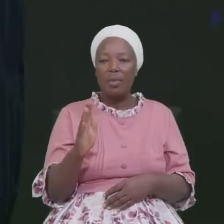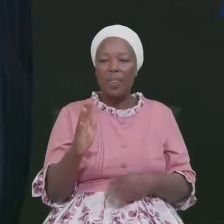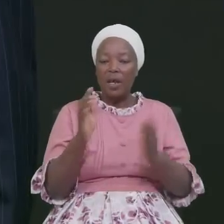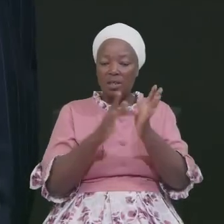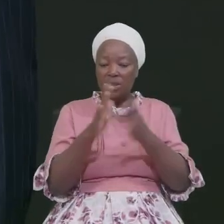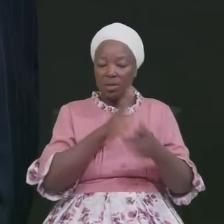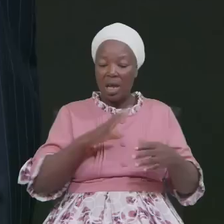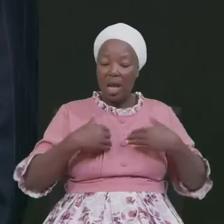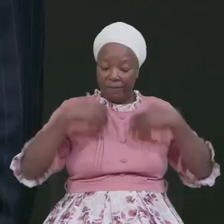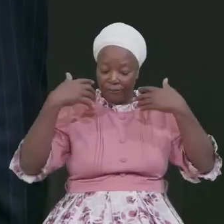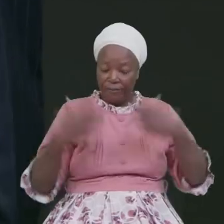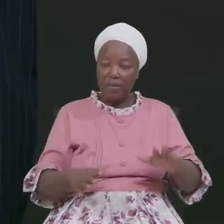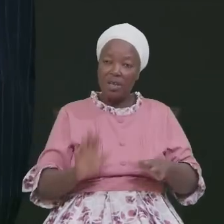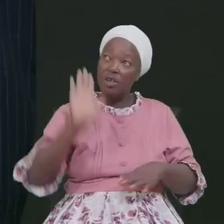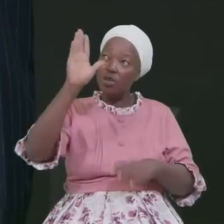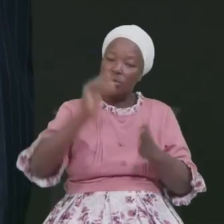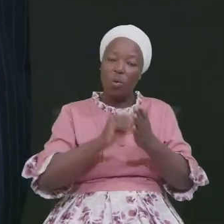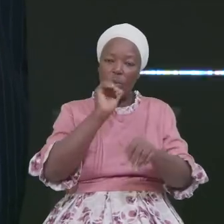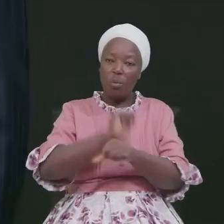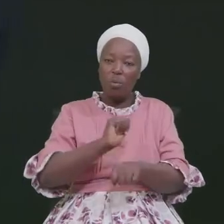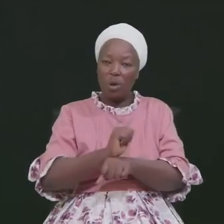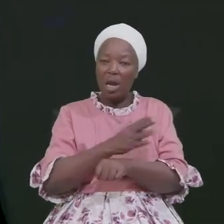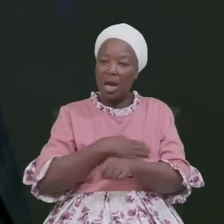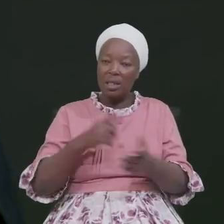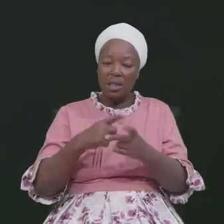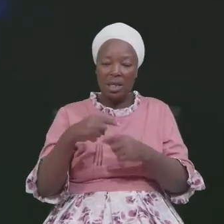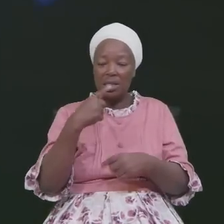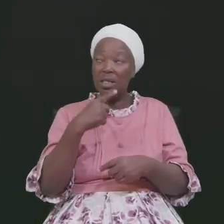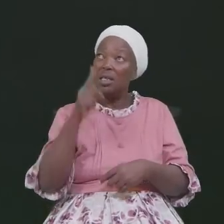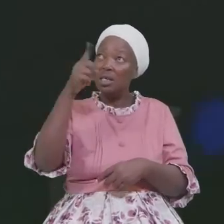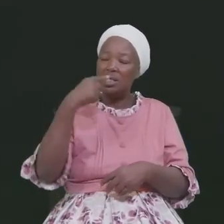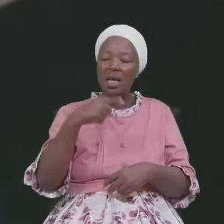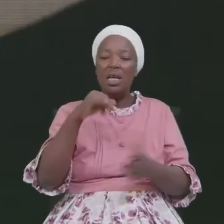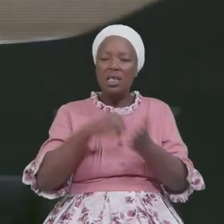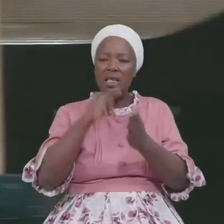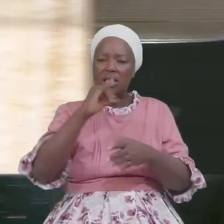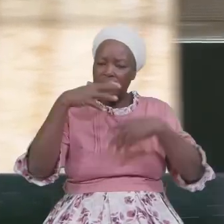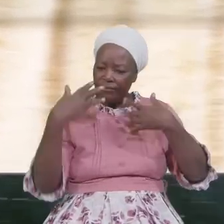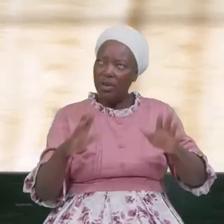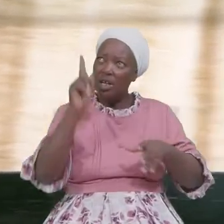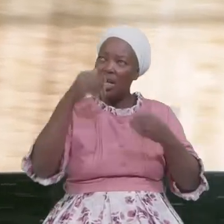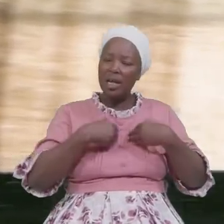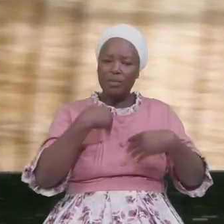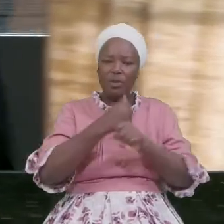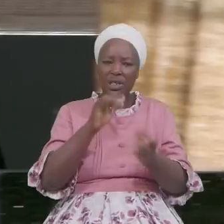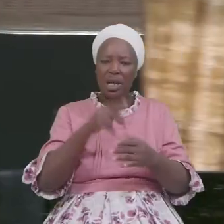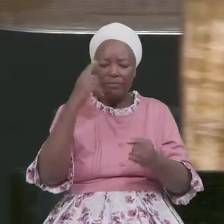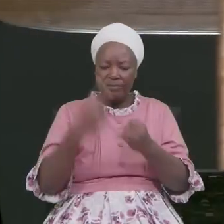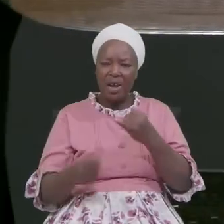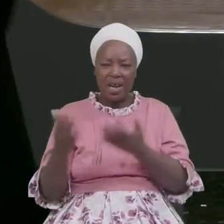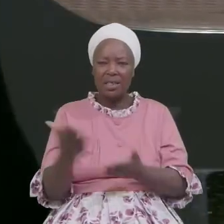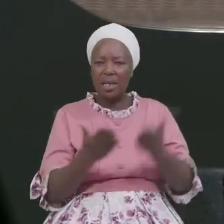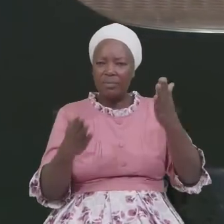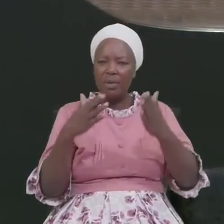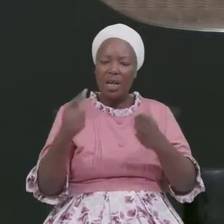assignment and he said, it is finished. He has made the final sacrifice, the